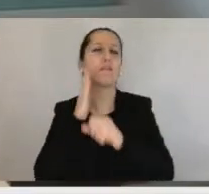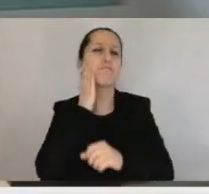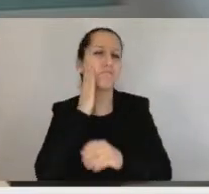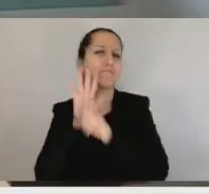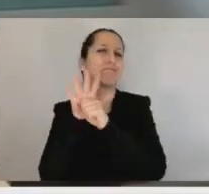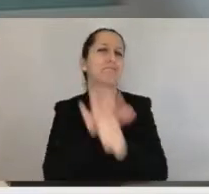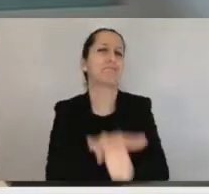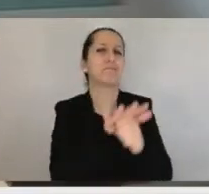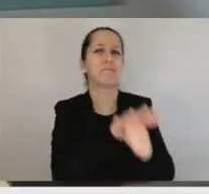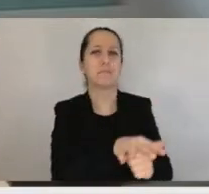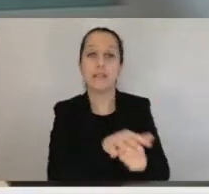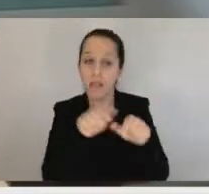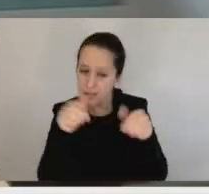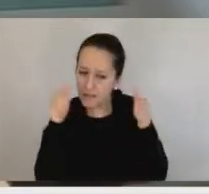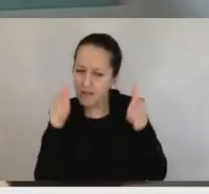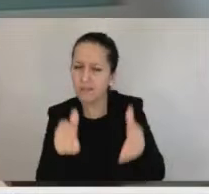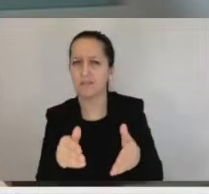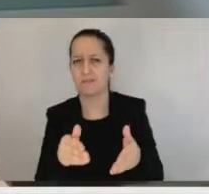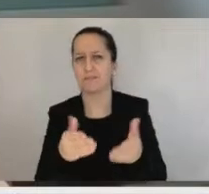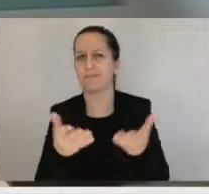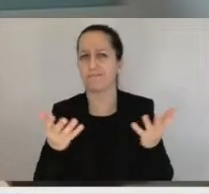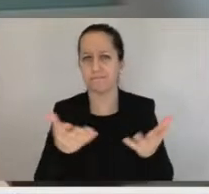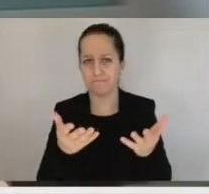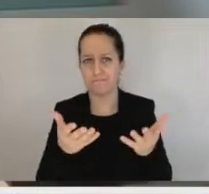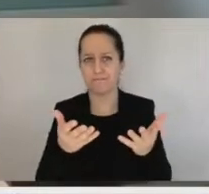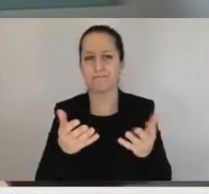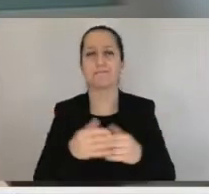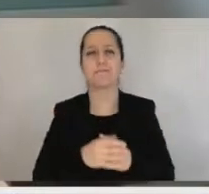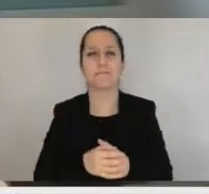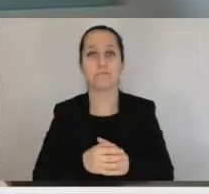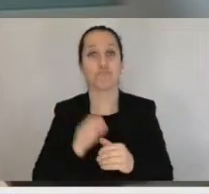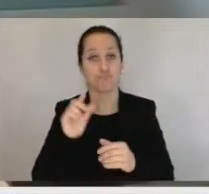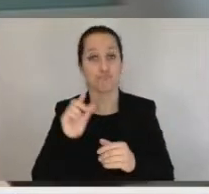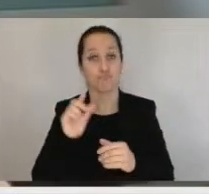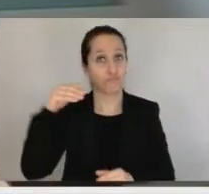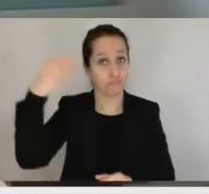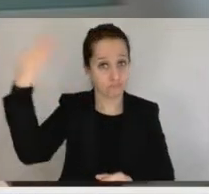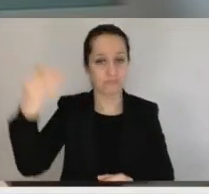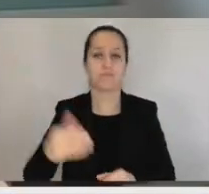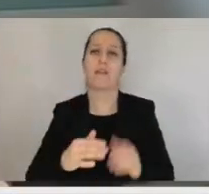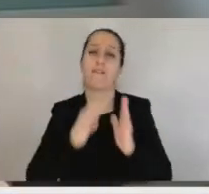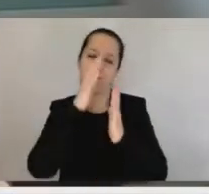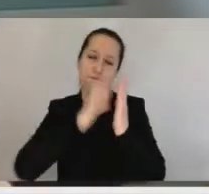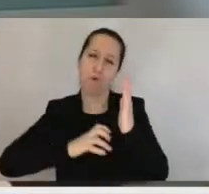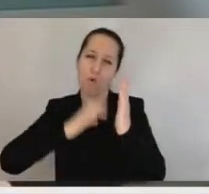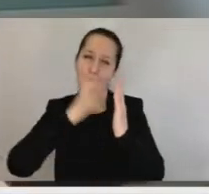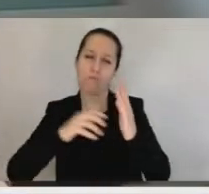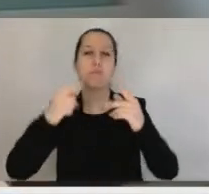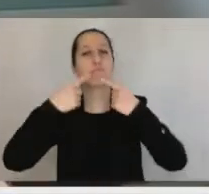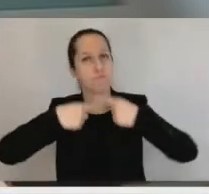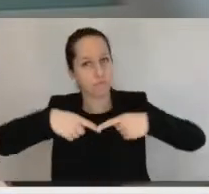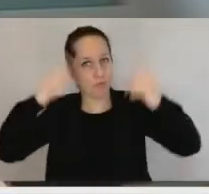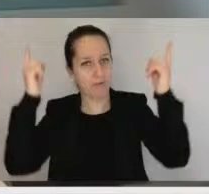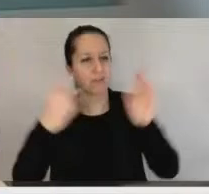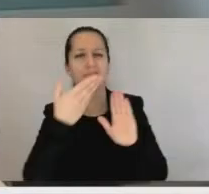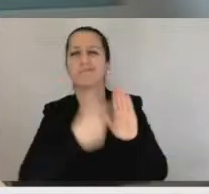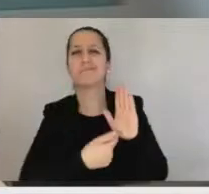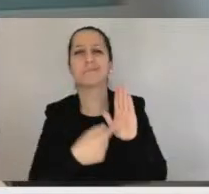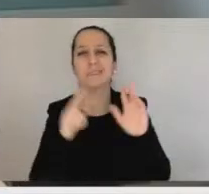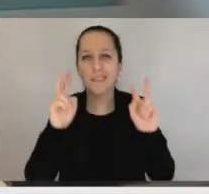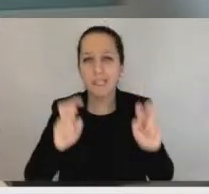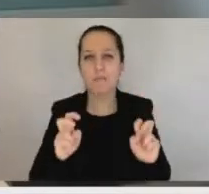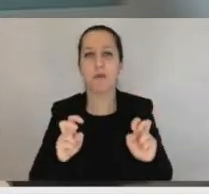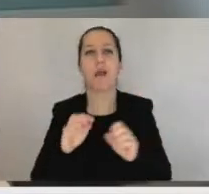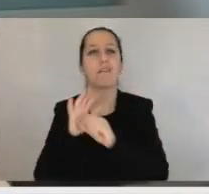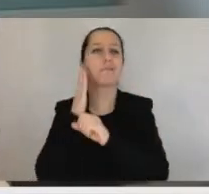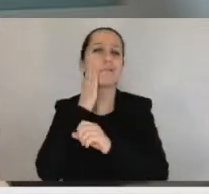to publish a big report on structural racism and health in September. It was commissioned by the City of